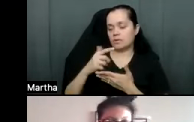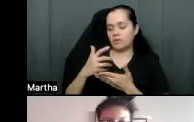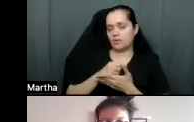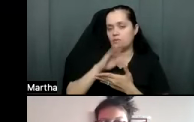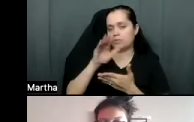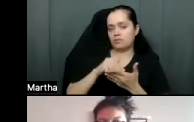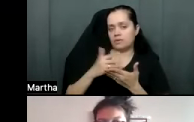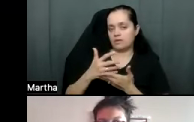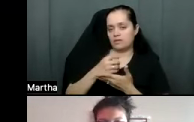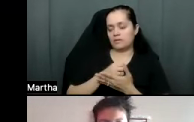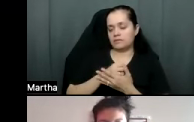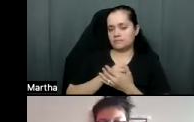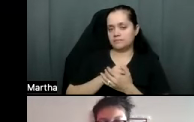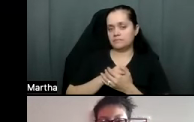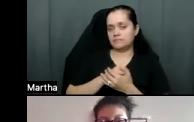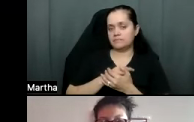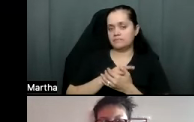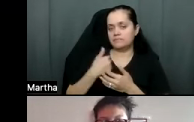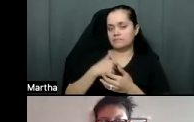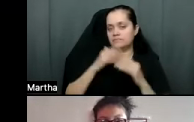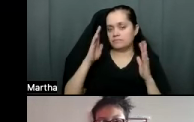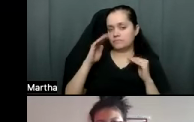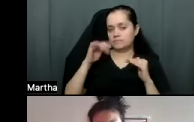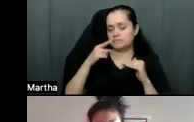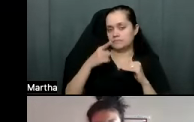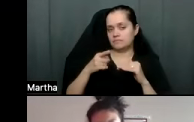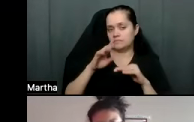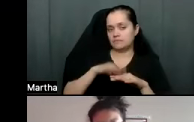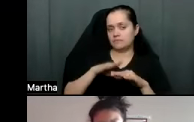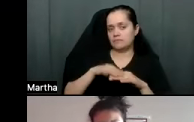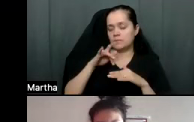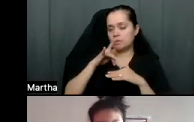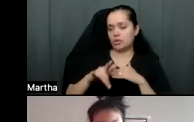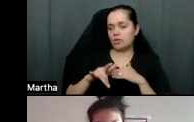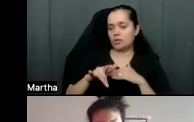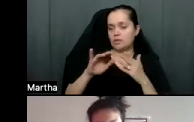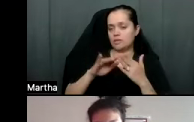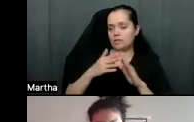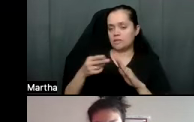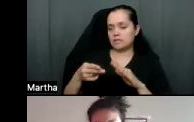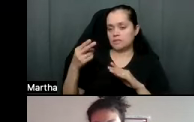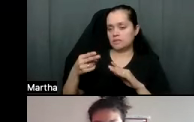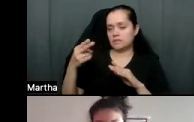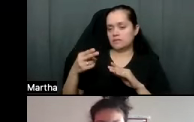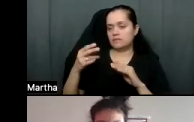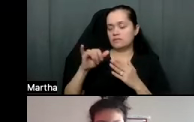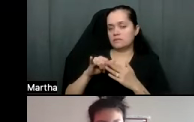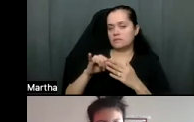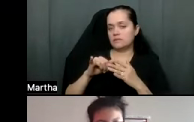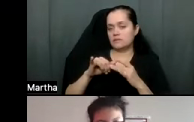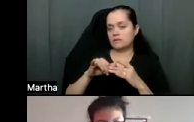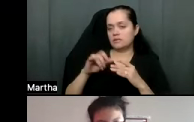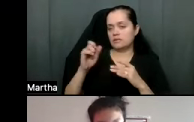middle income. And so we would expect, at least early in the city's histories, that,